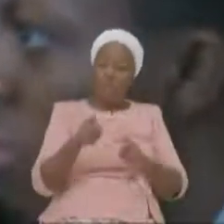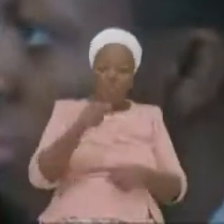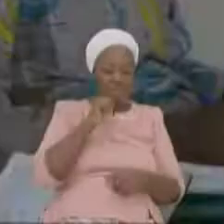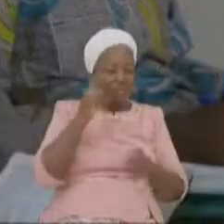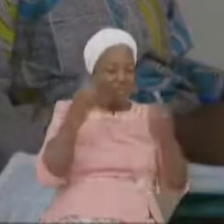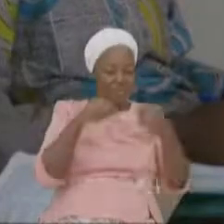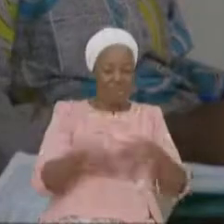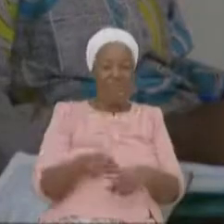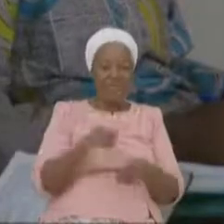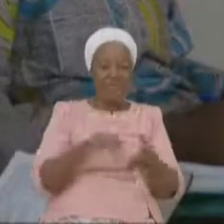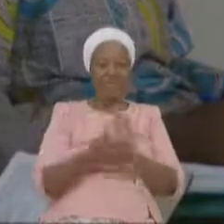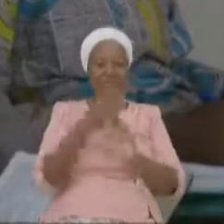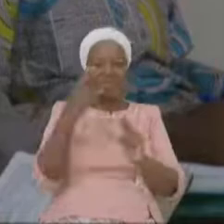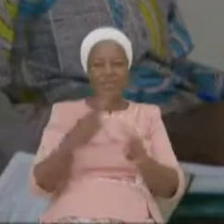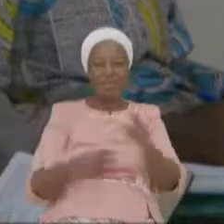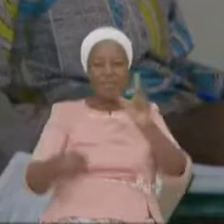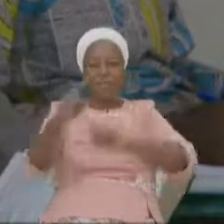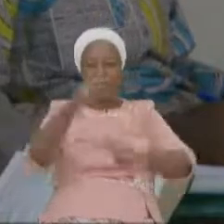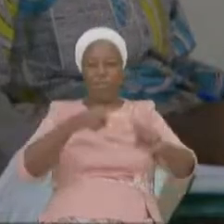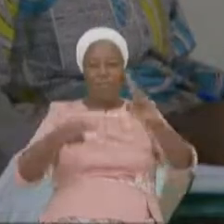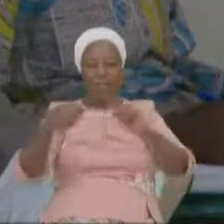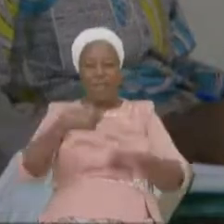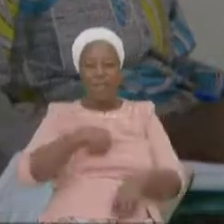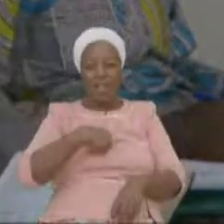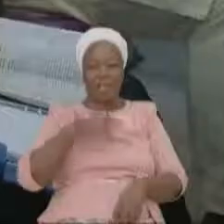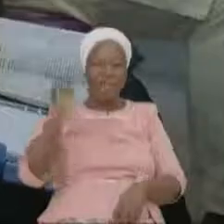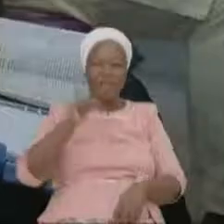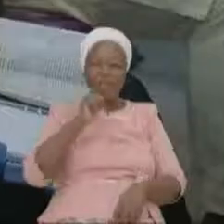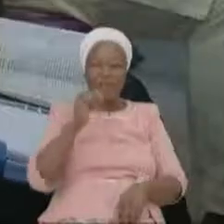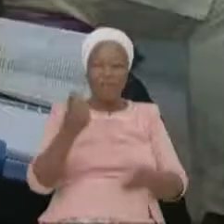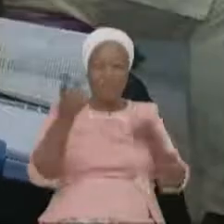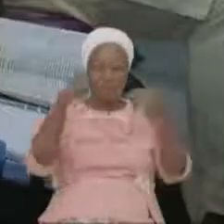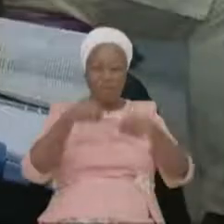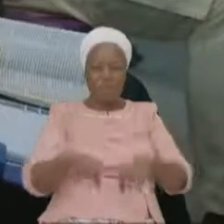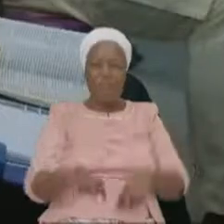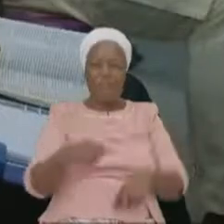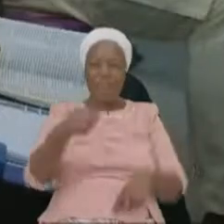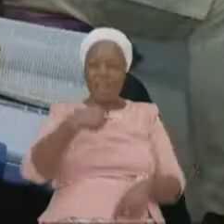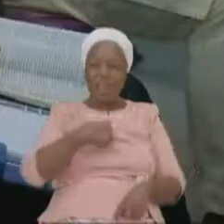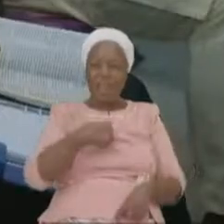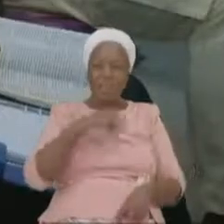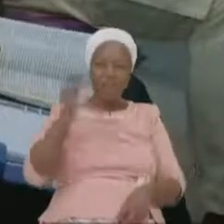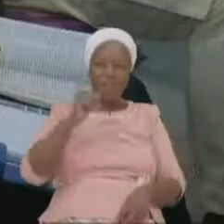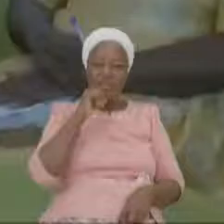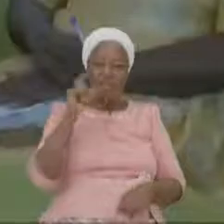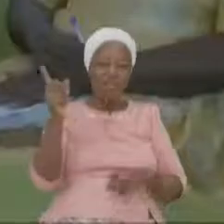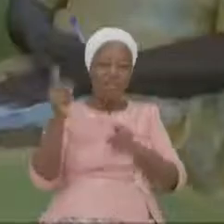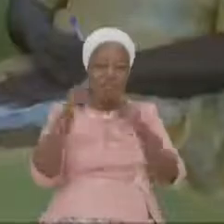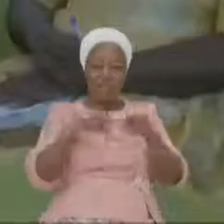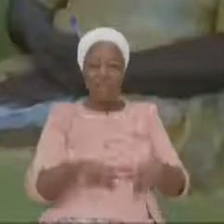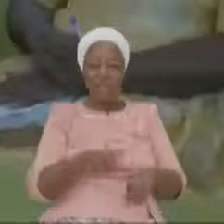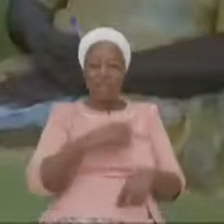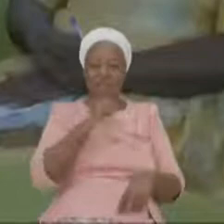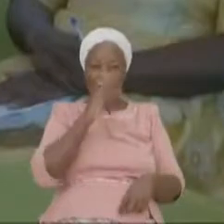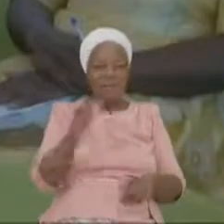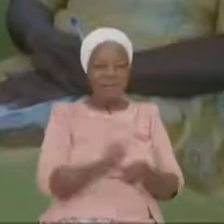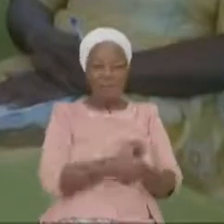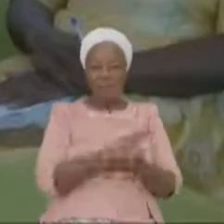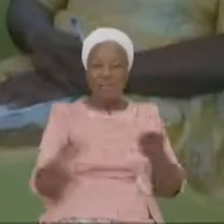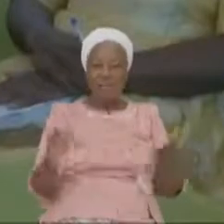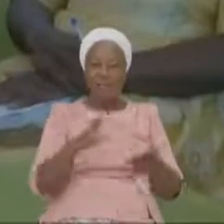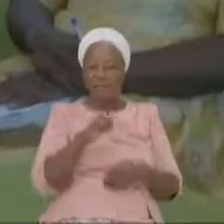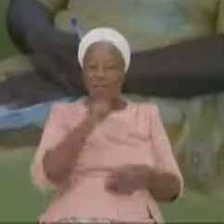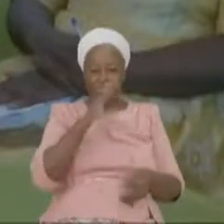down. I will not come down. I will not come down. Feed